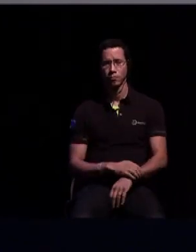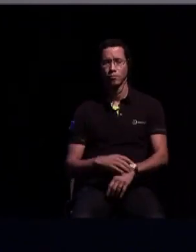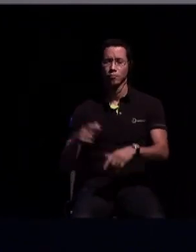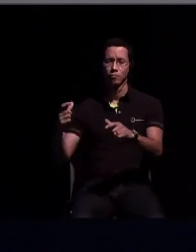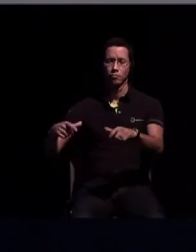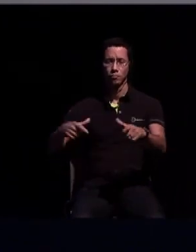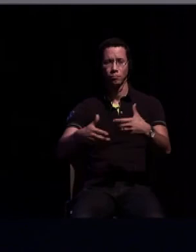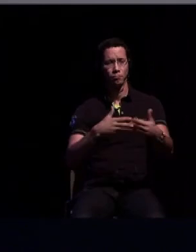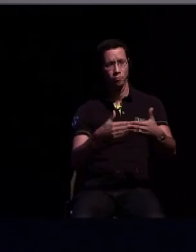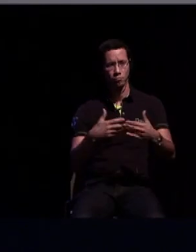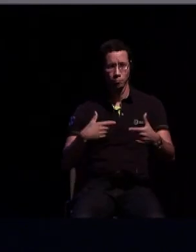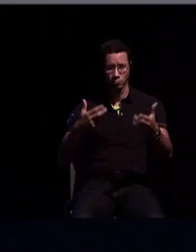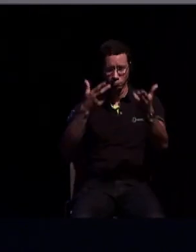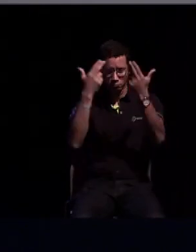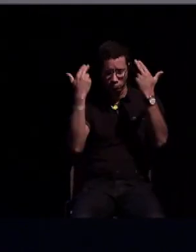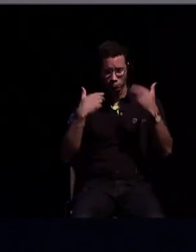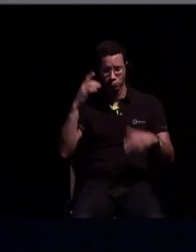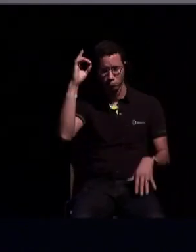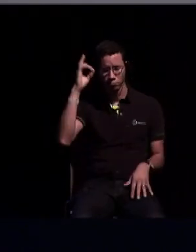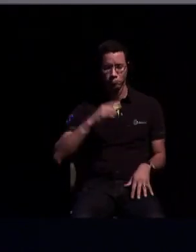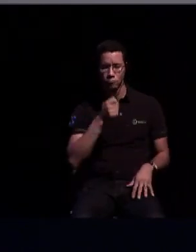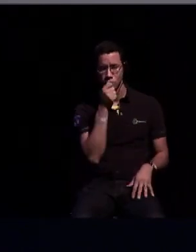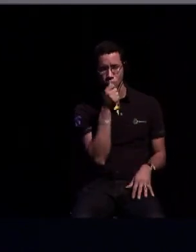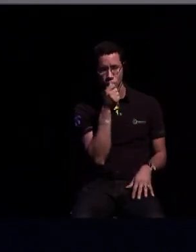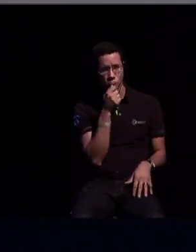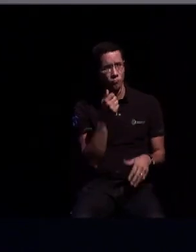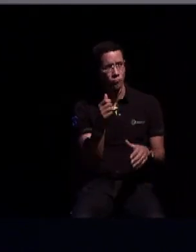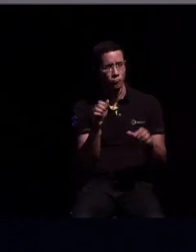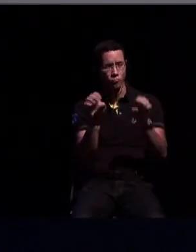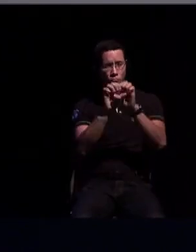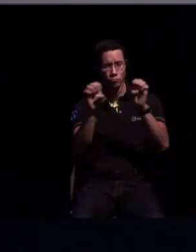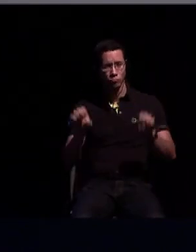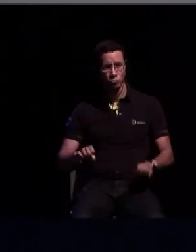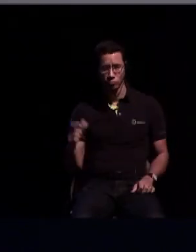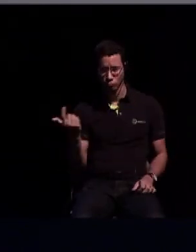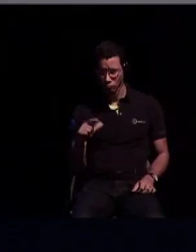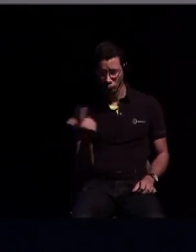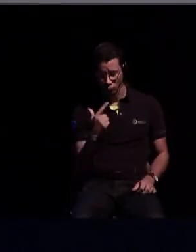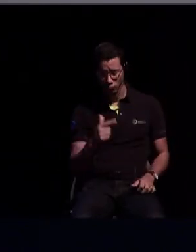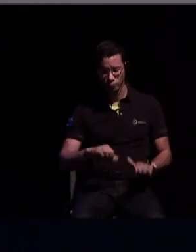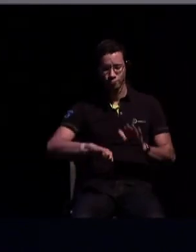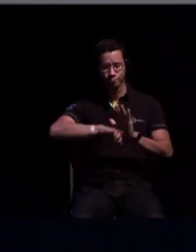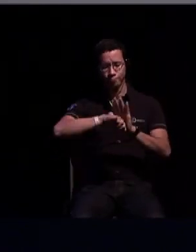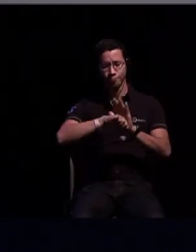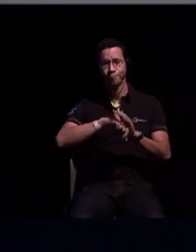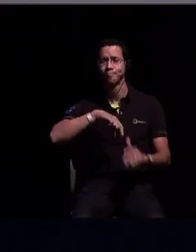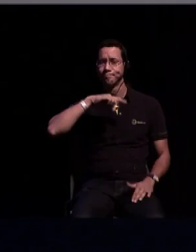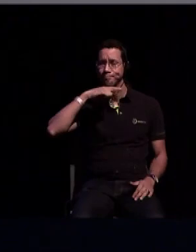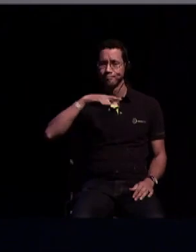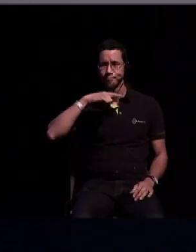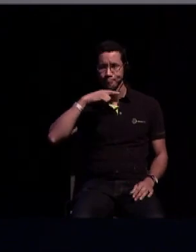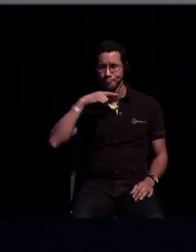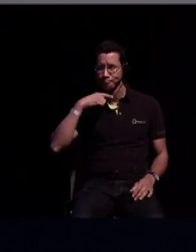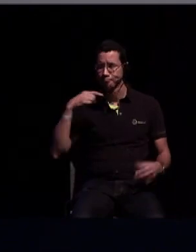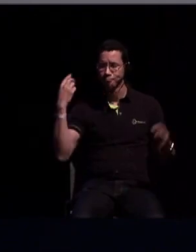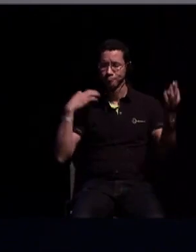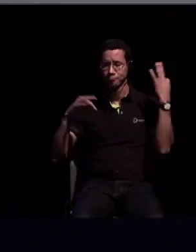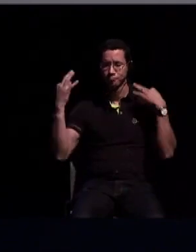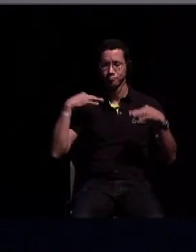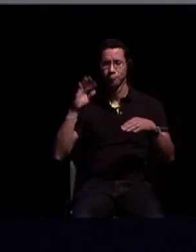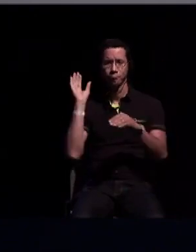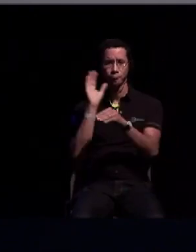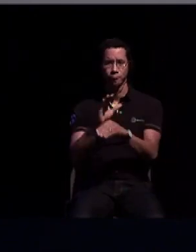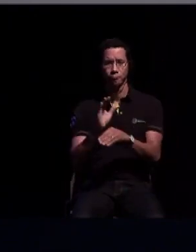have full rights and their structural situation is negative, tourism cannot offer much to make a positive future for